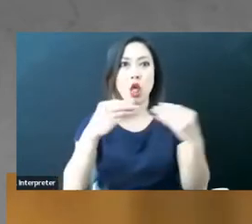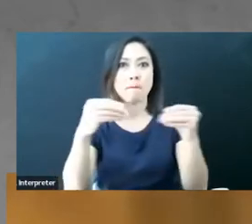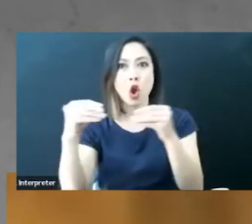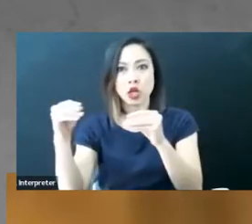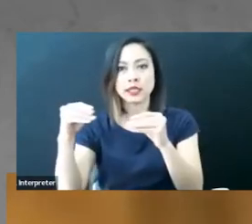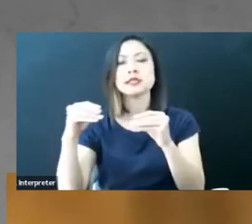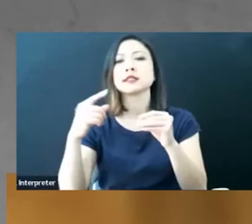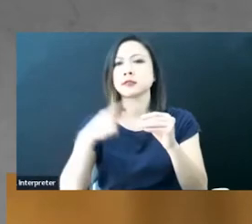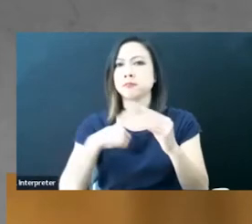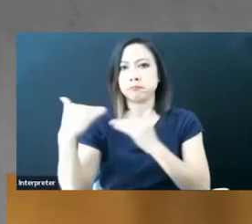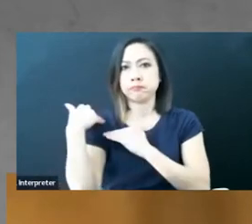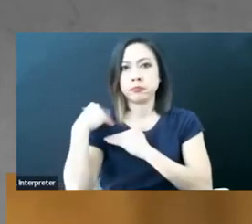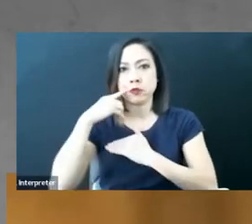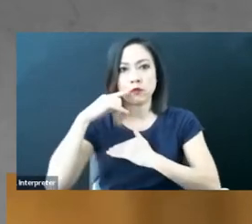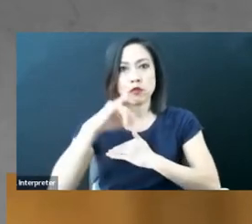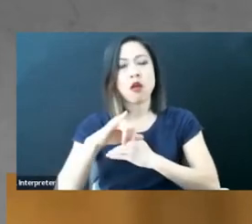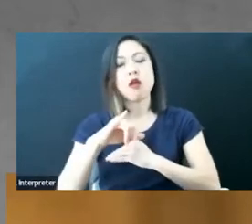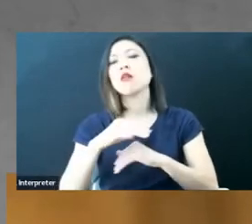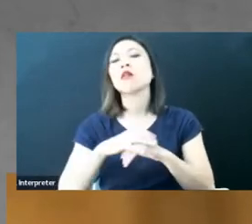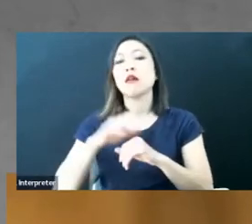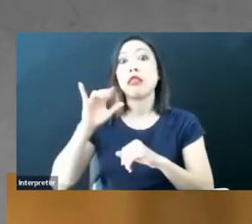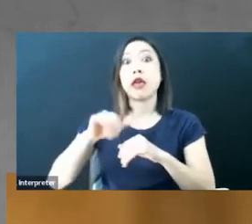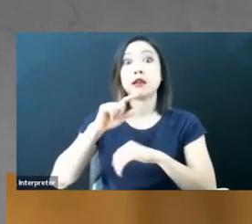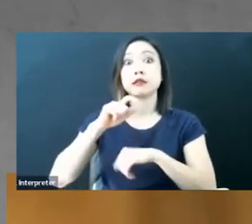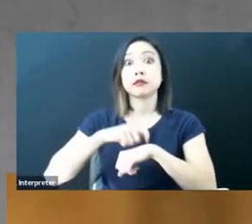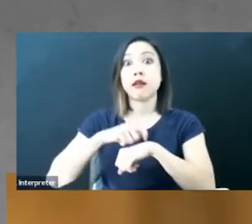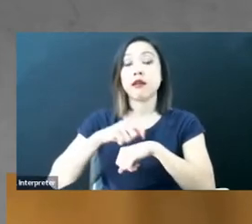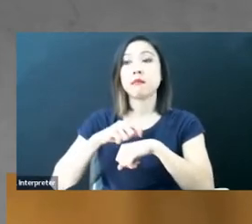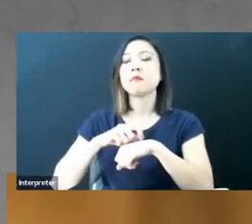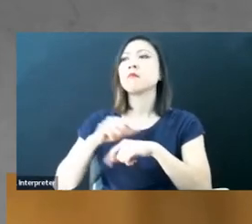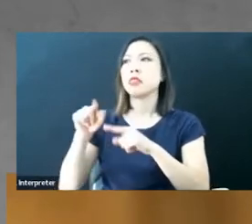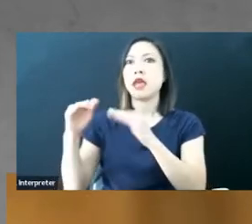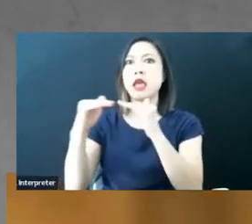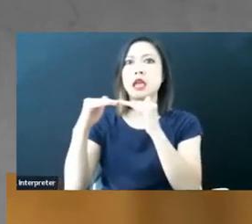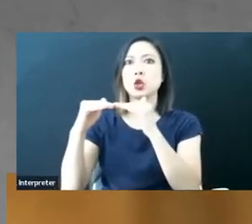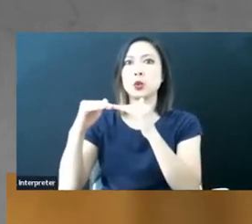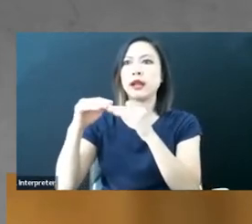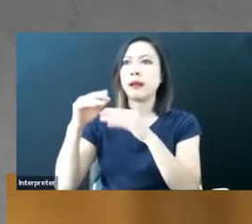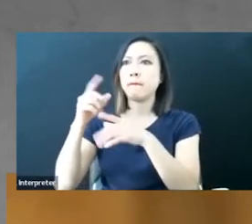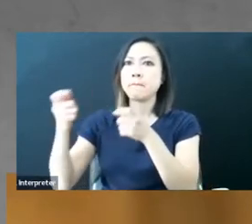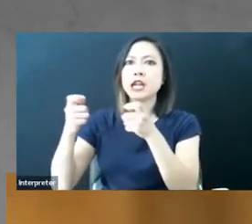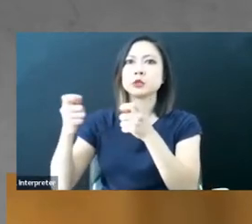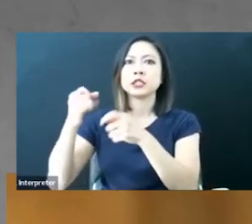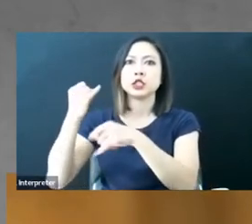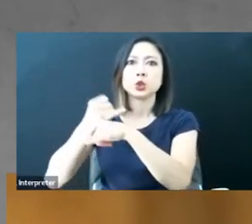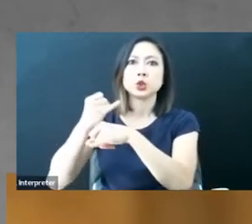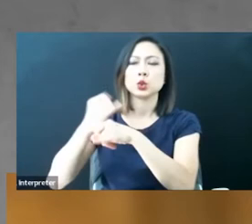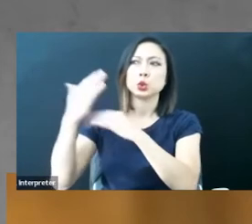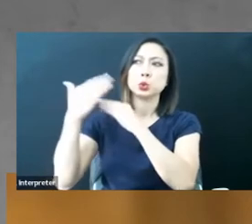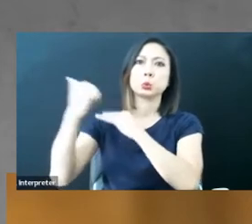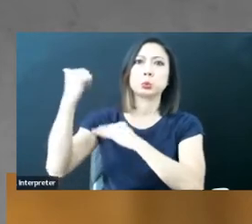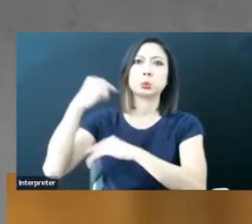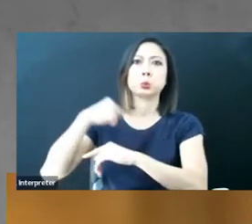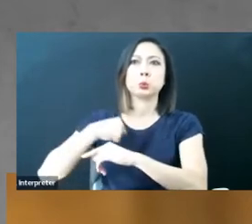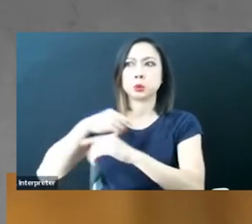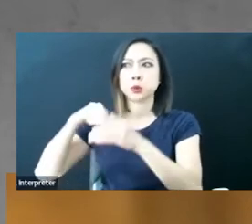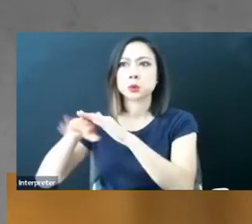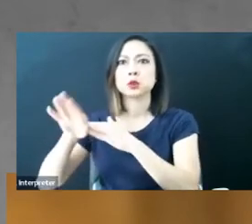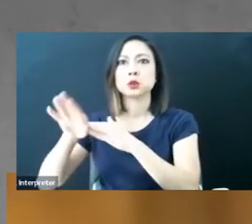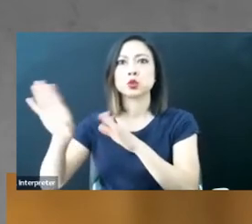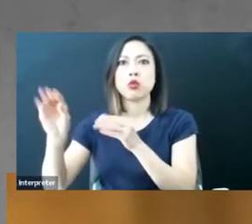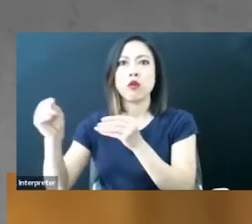time, the head of institutional equities called me to his office, and he said, I think you're gonna soar, but I wanna be your senior air